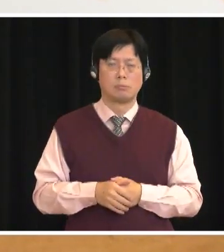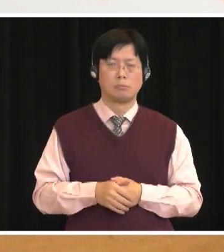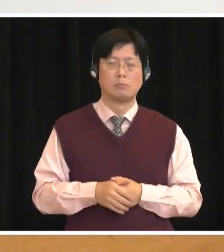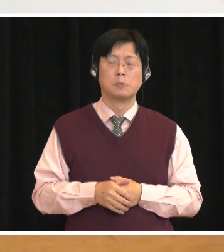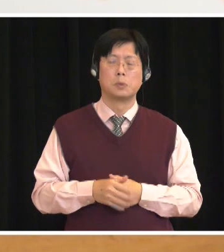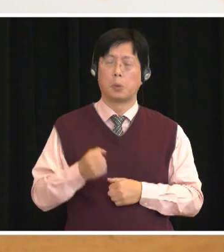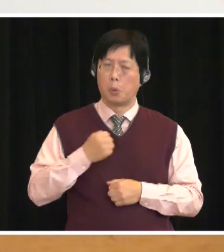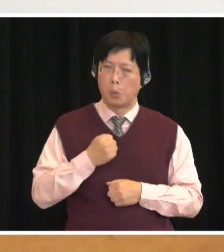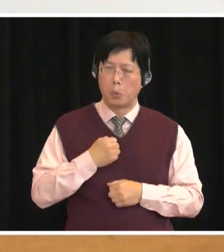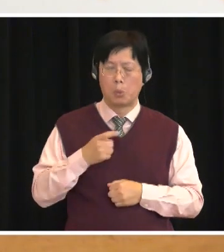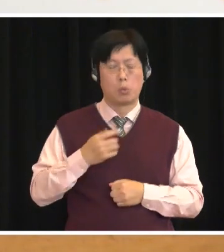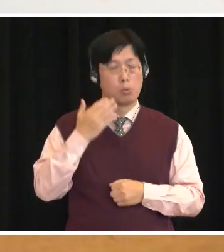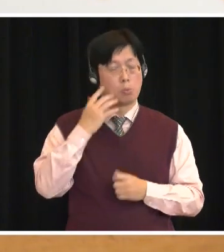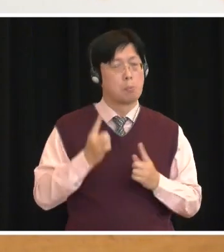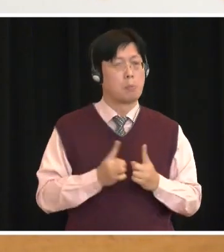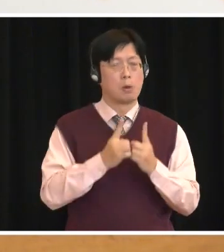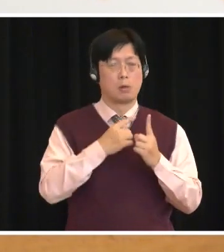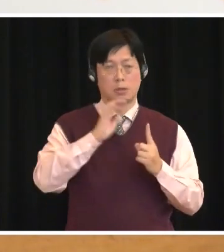disabilities?